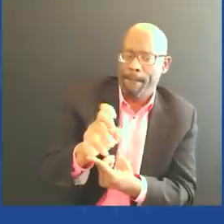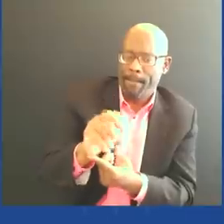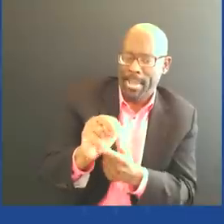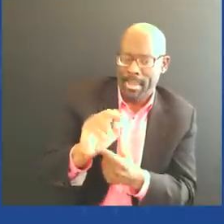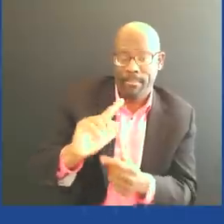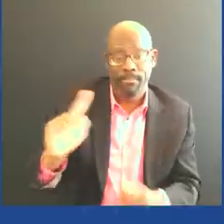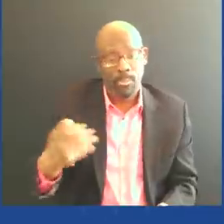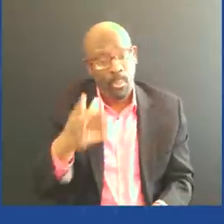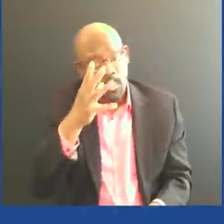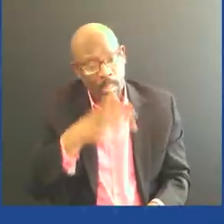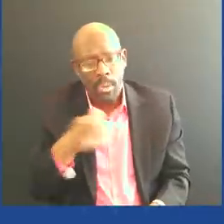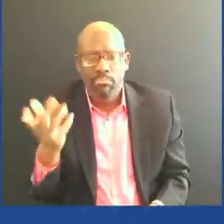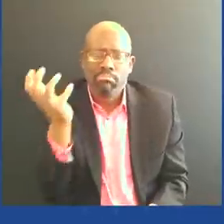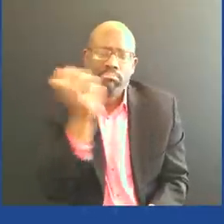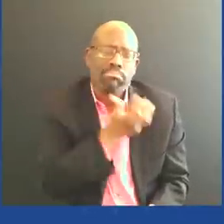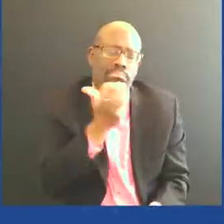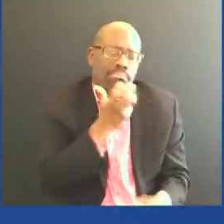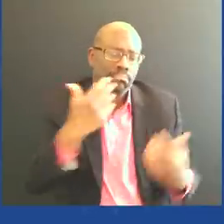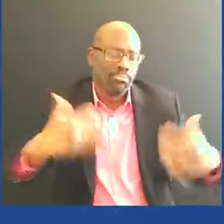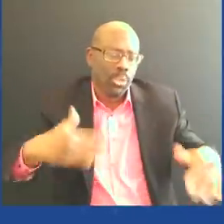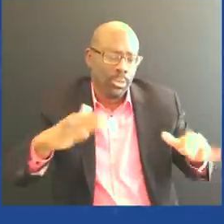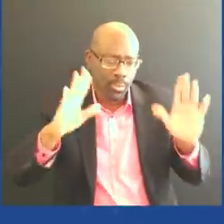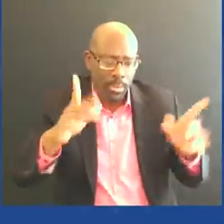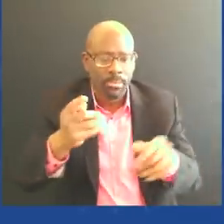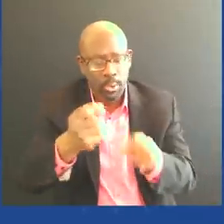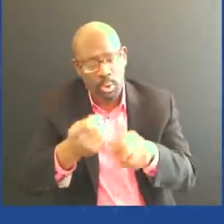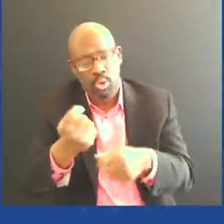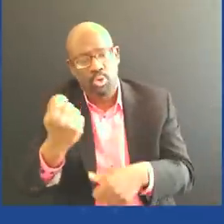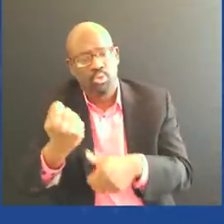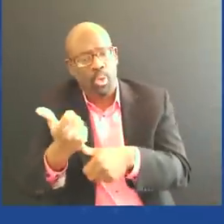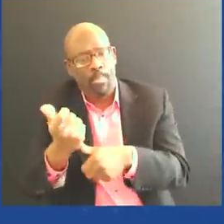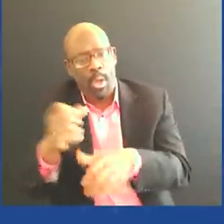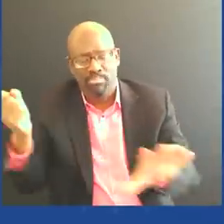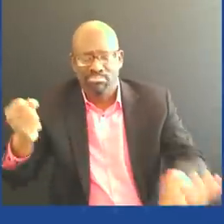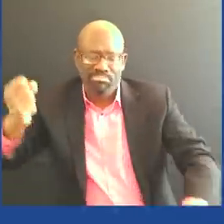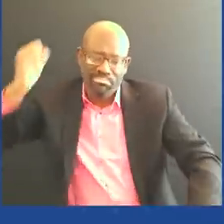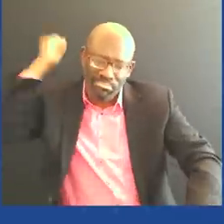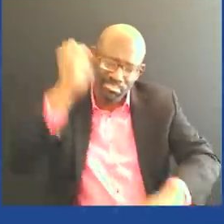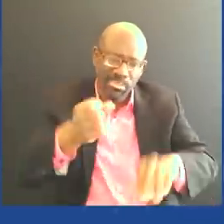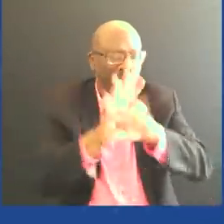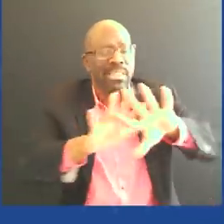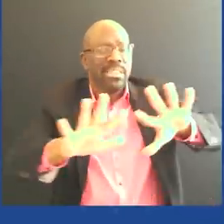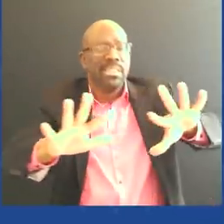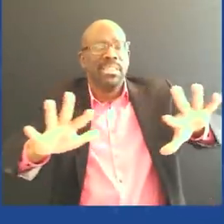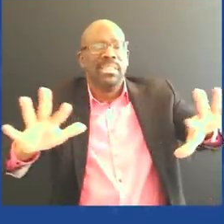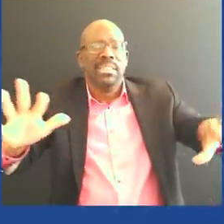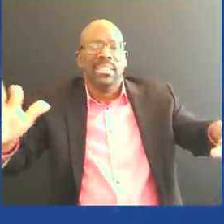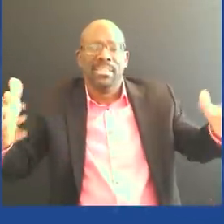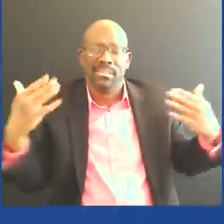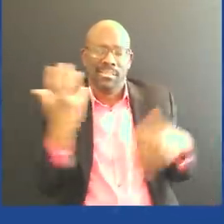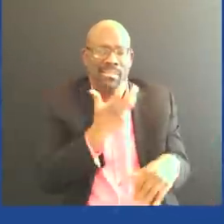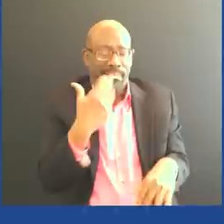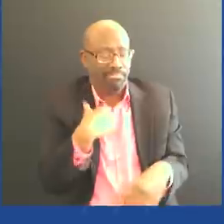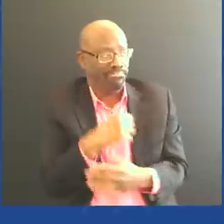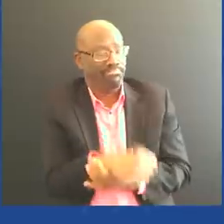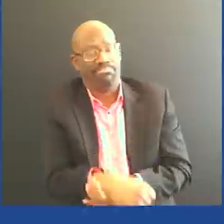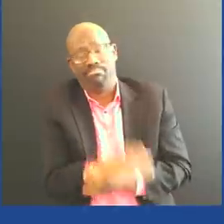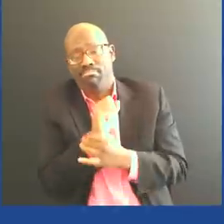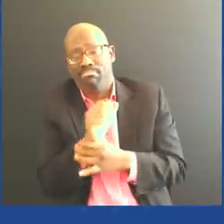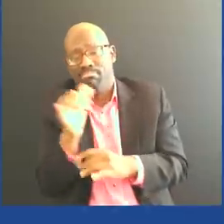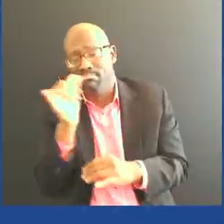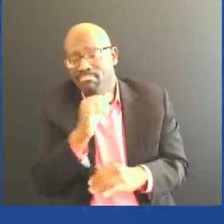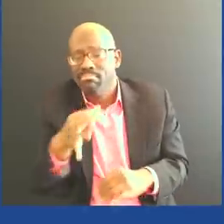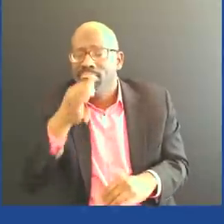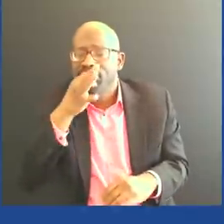against the ship. She really nailed it, Mr. President, and that bottle just exploded. It was something